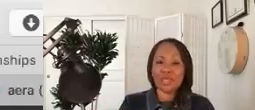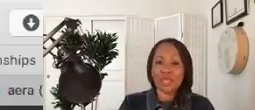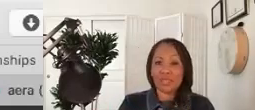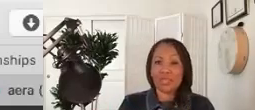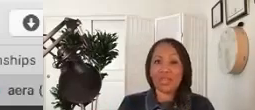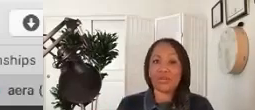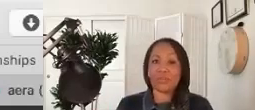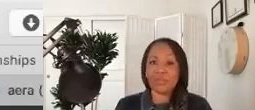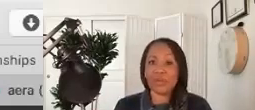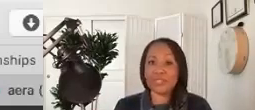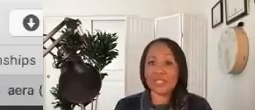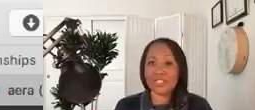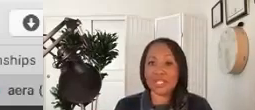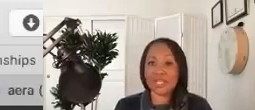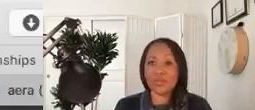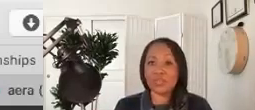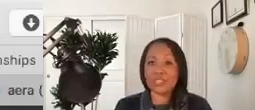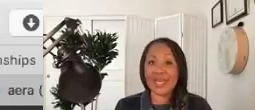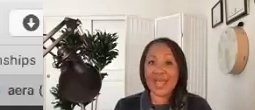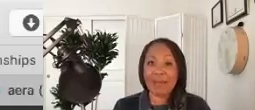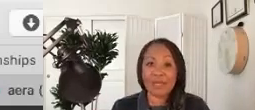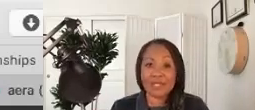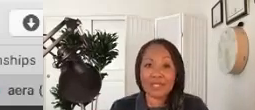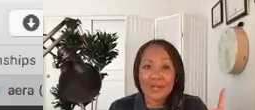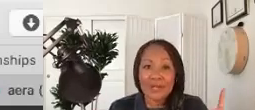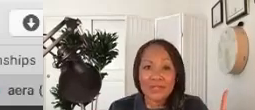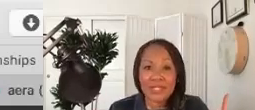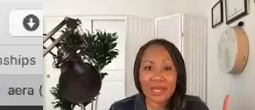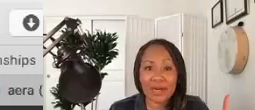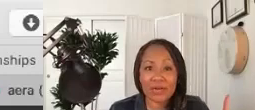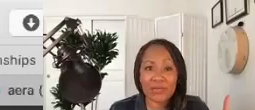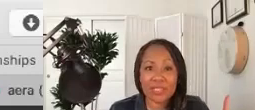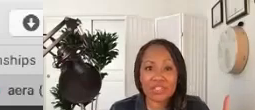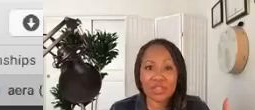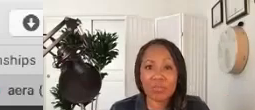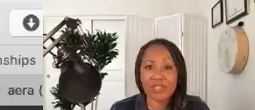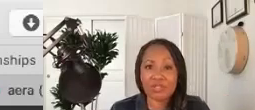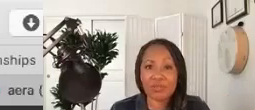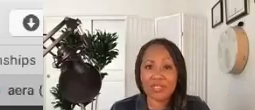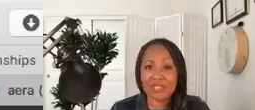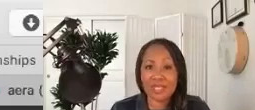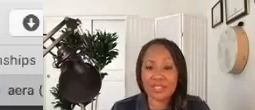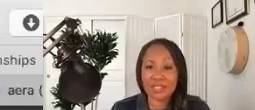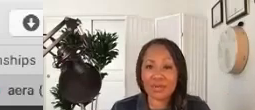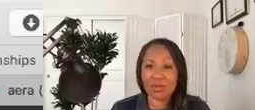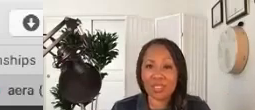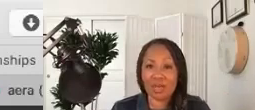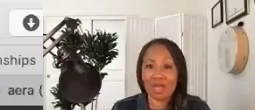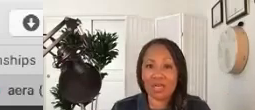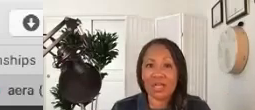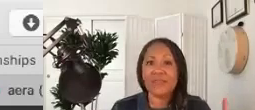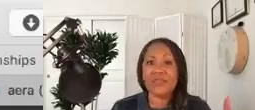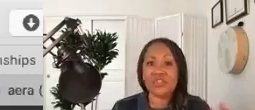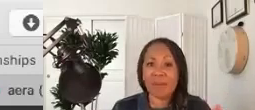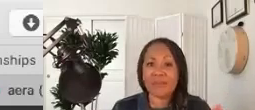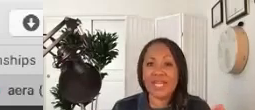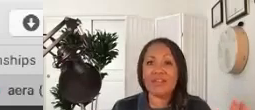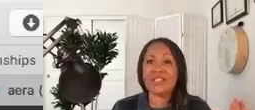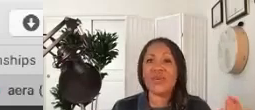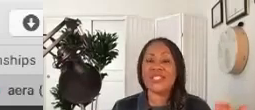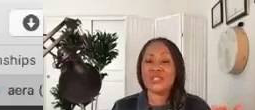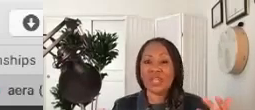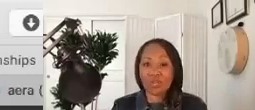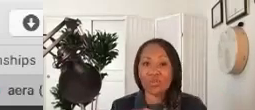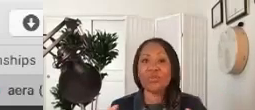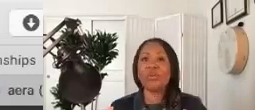to the presentation. And then what's going to happen is, see these arrows that show my 2 presentations that I'm working on? The drop down is